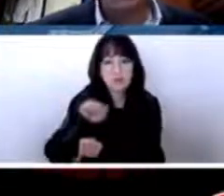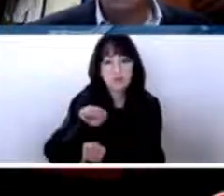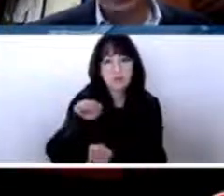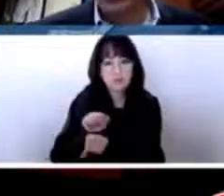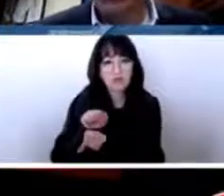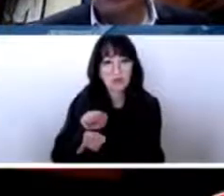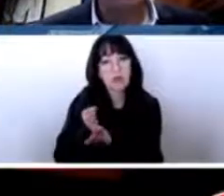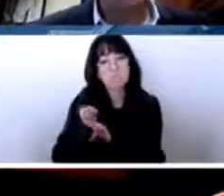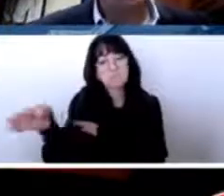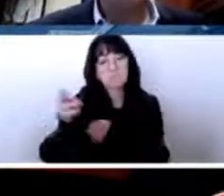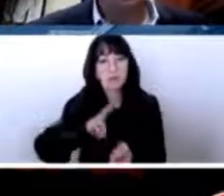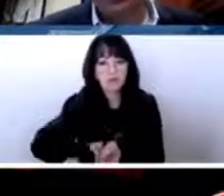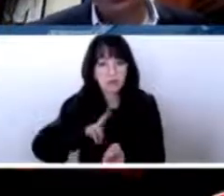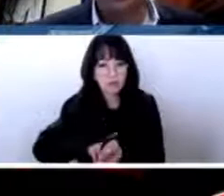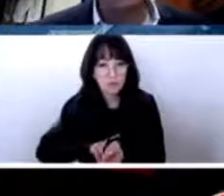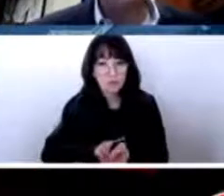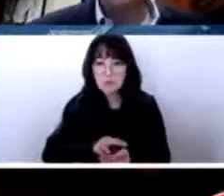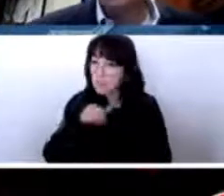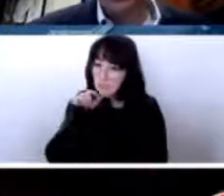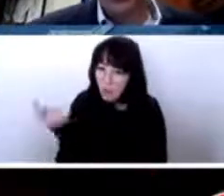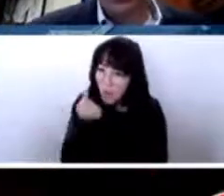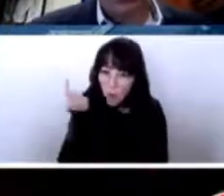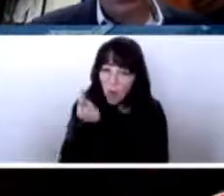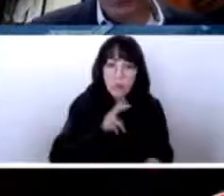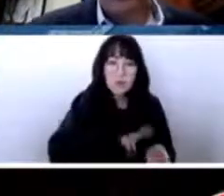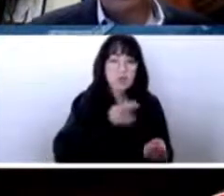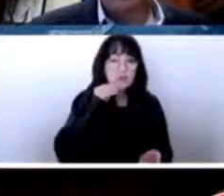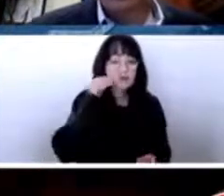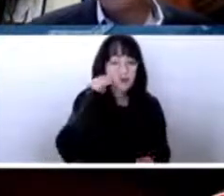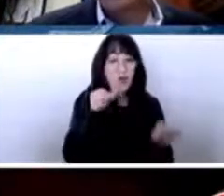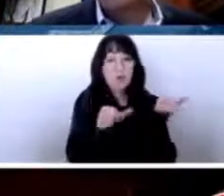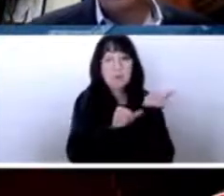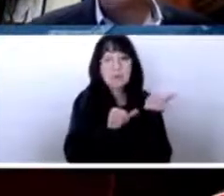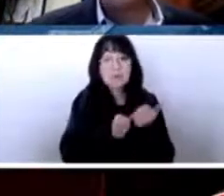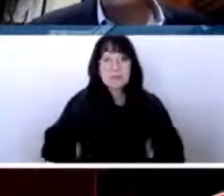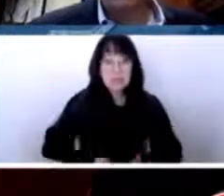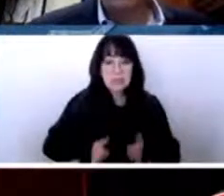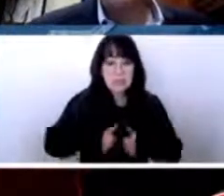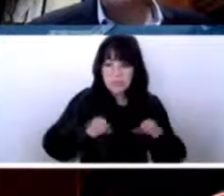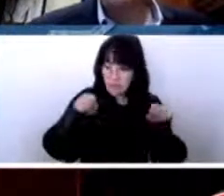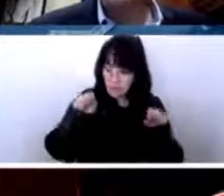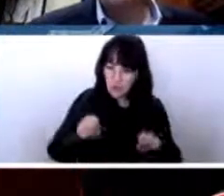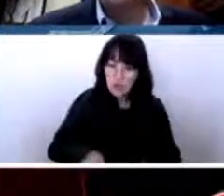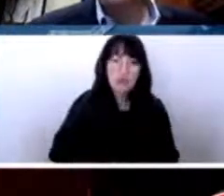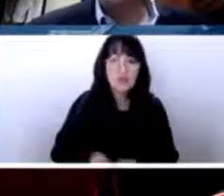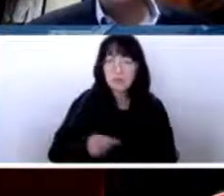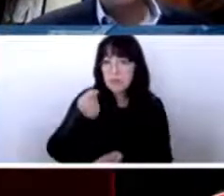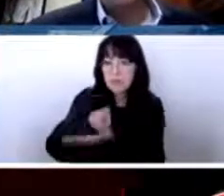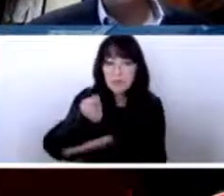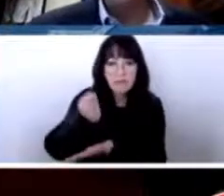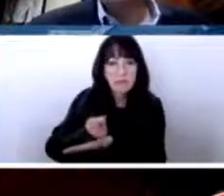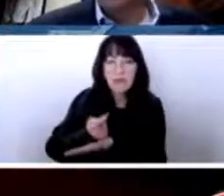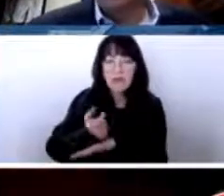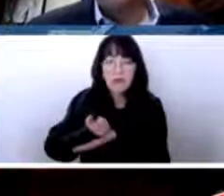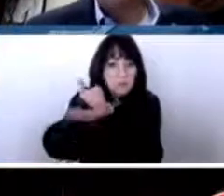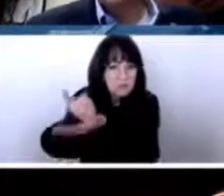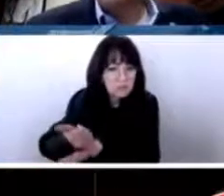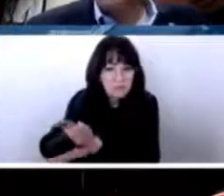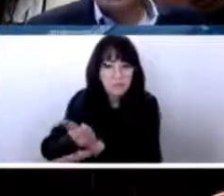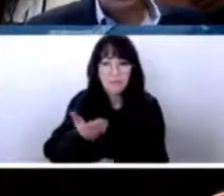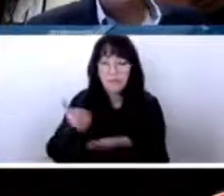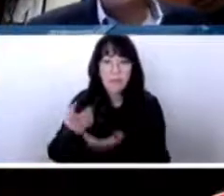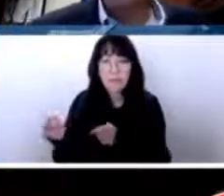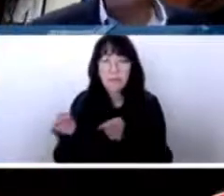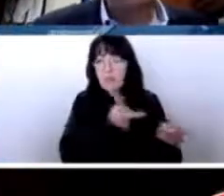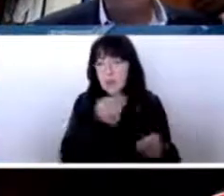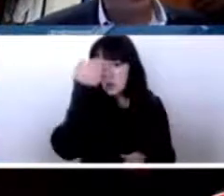post-hospital, not always nursing homes, not assisted living. It could be a therapy session for somebody that just had, it might be going to a stroke center